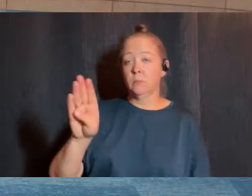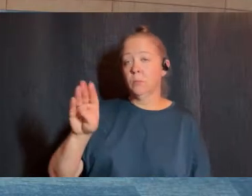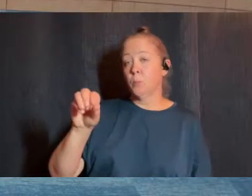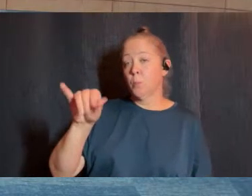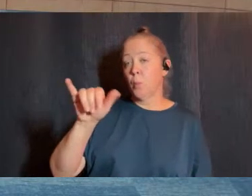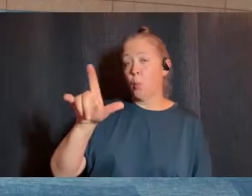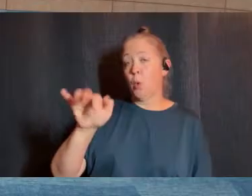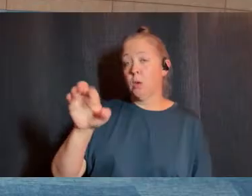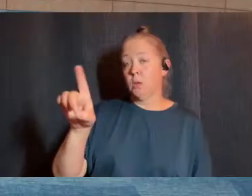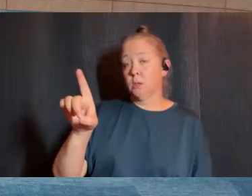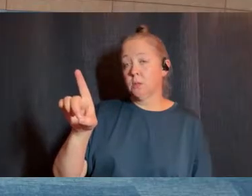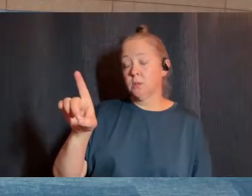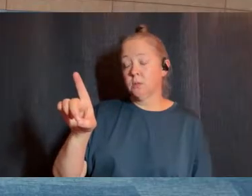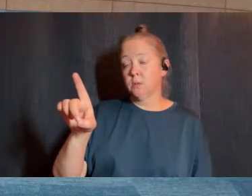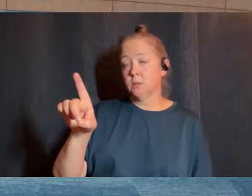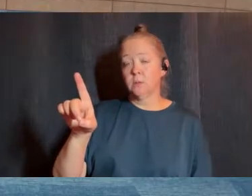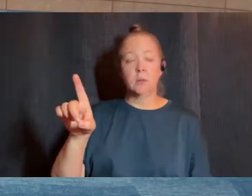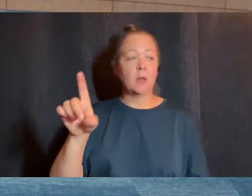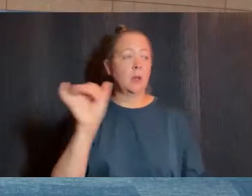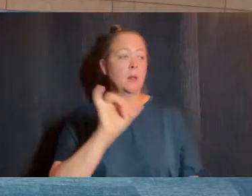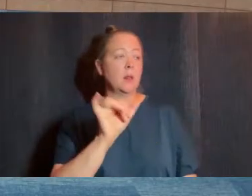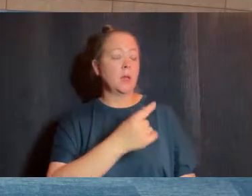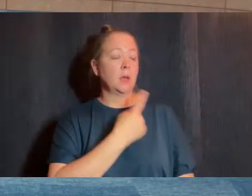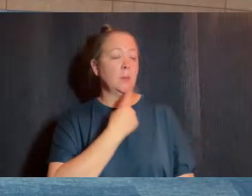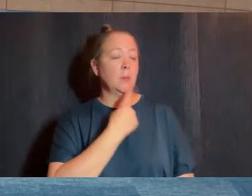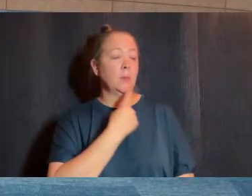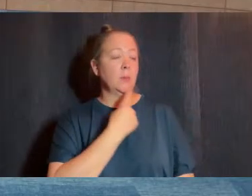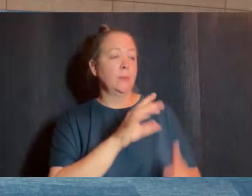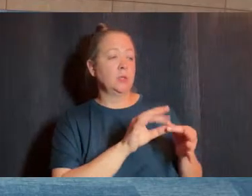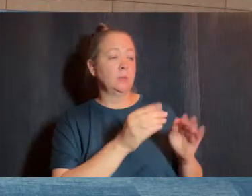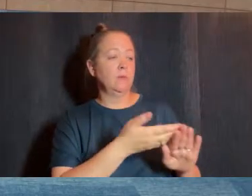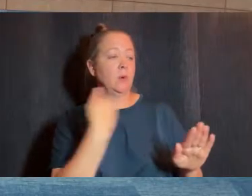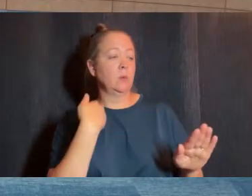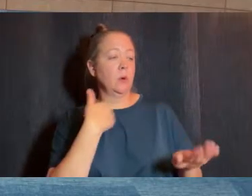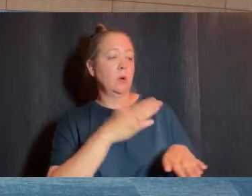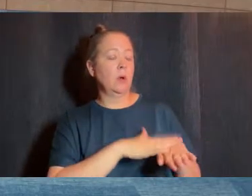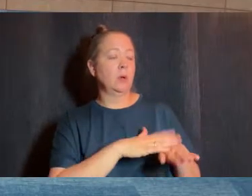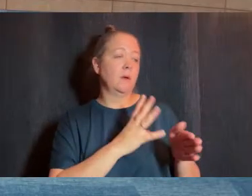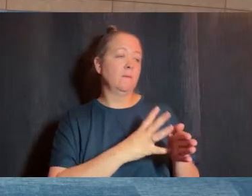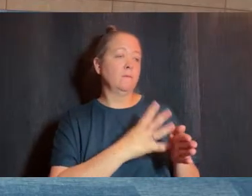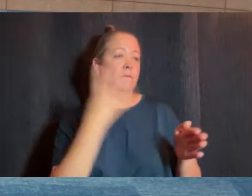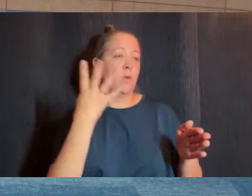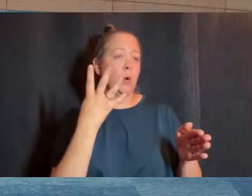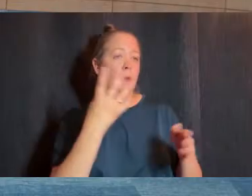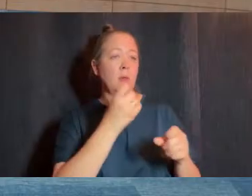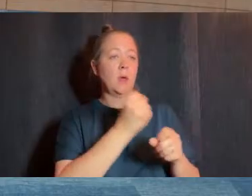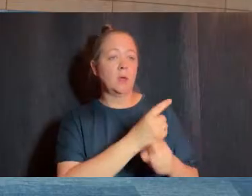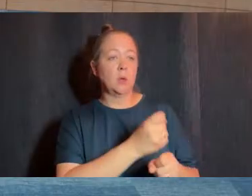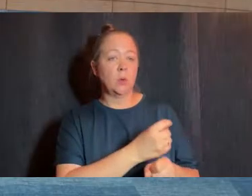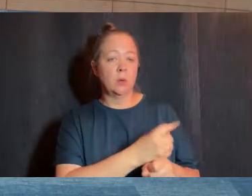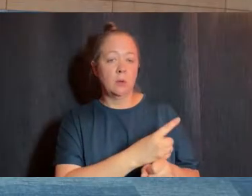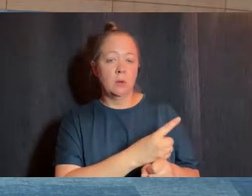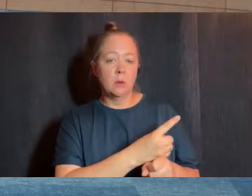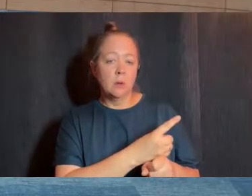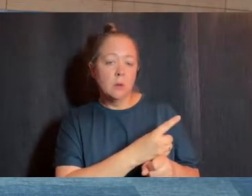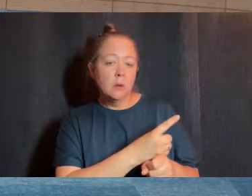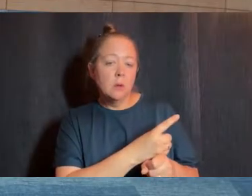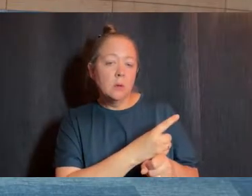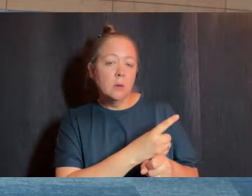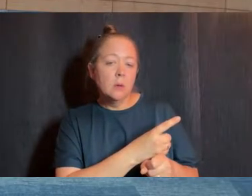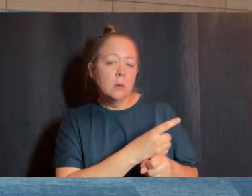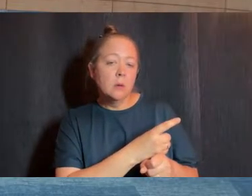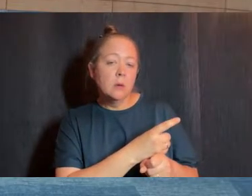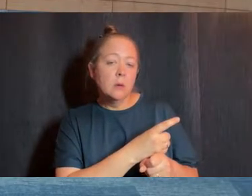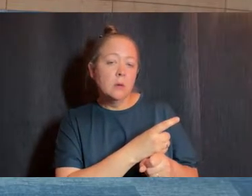As it was mentioned before, we are on our 4th annual Ward 1 Community Day. That will be